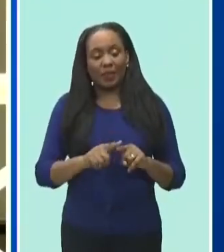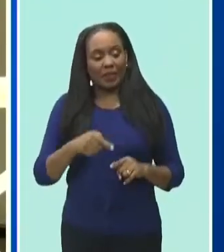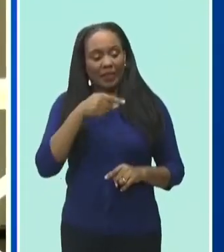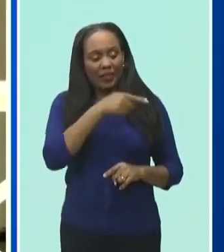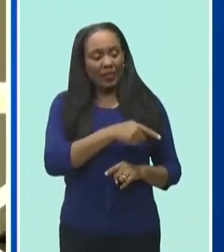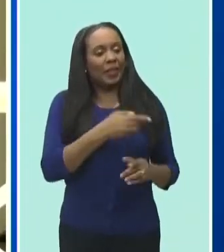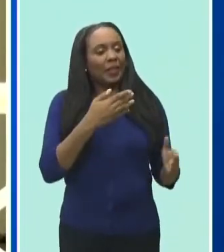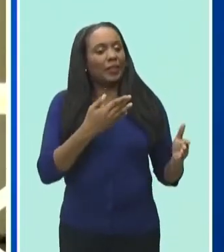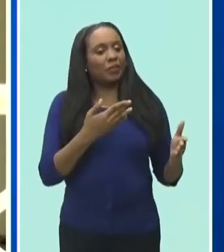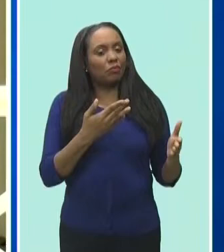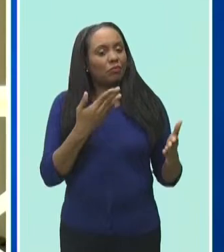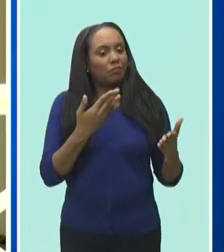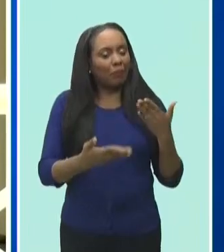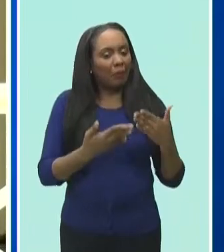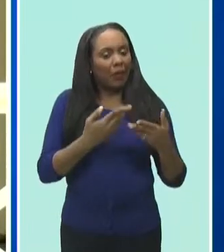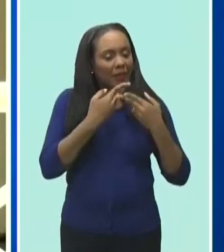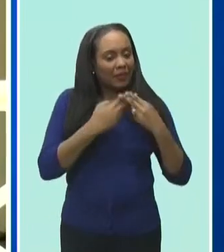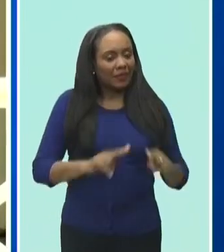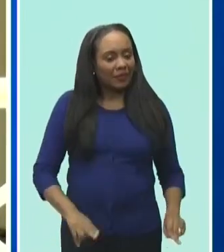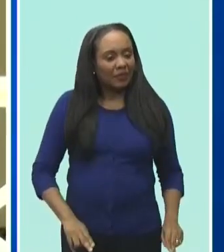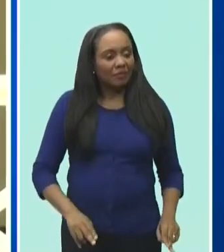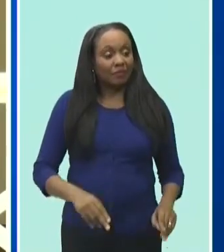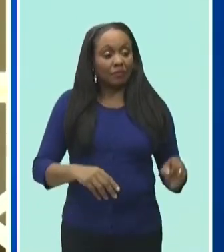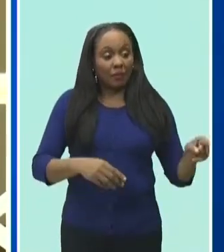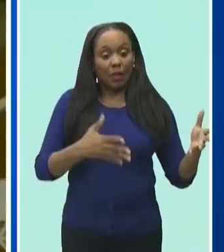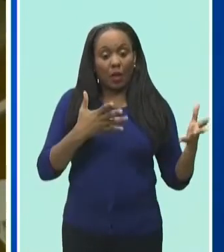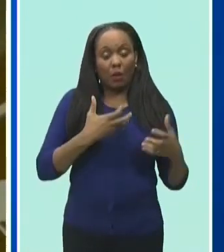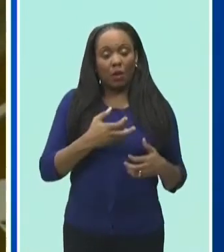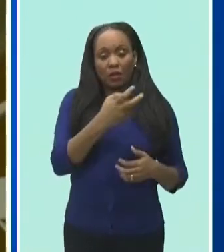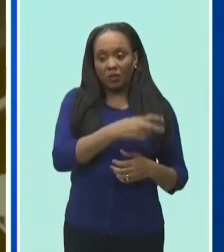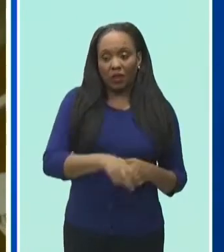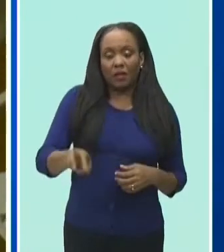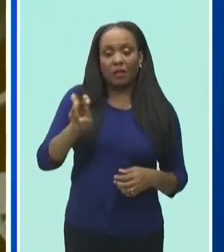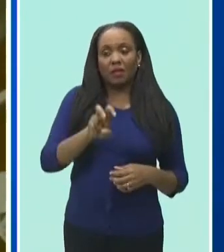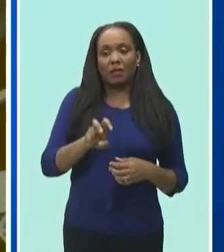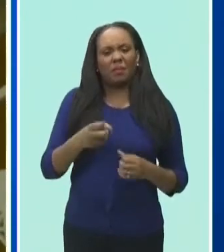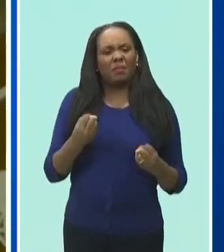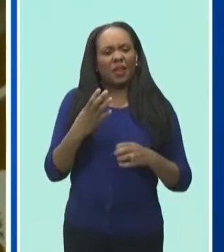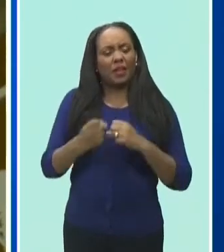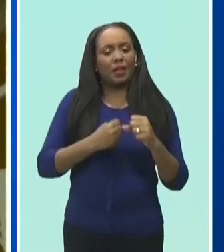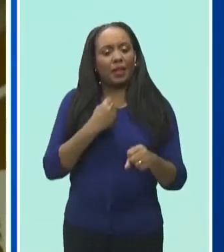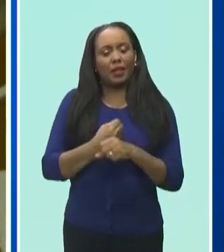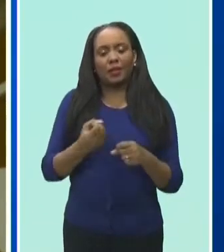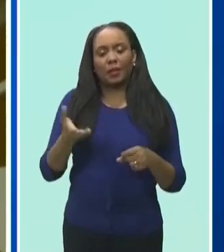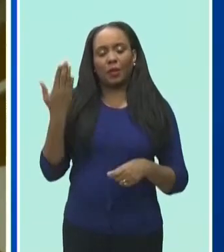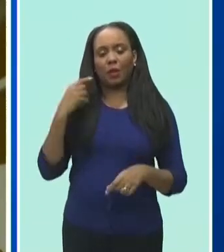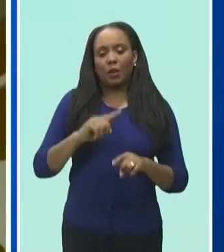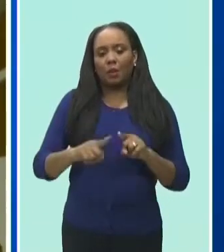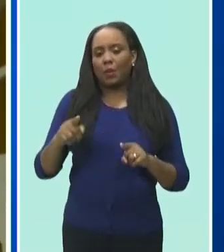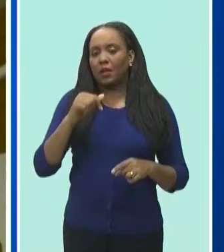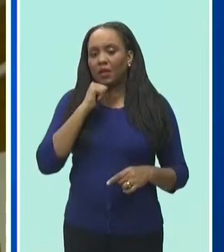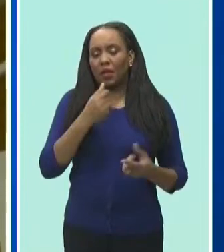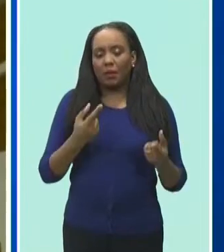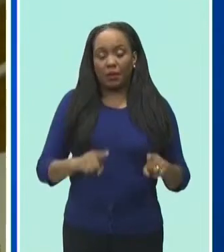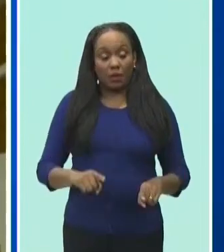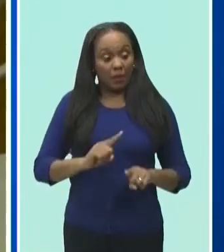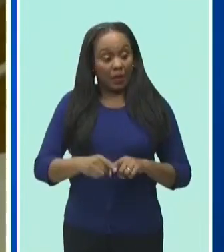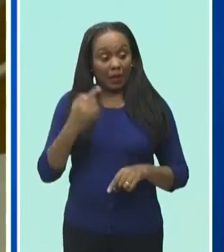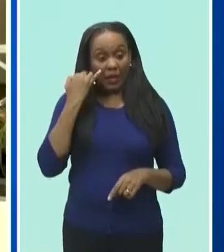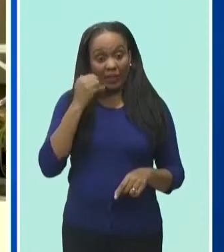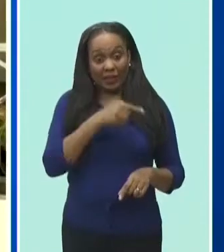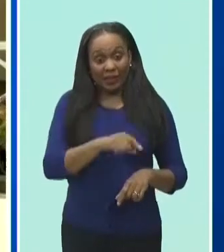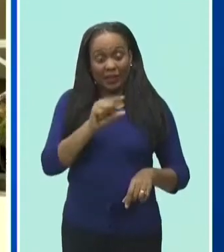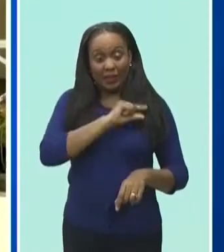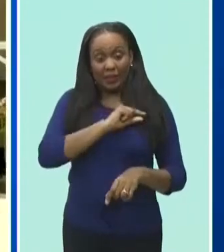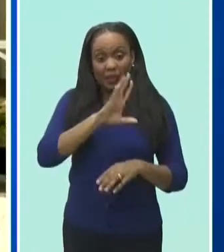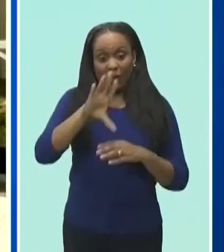of grievances and requested a transfer from the Coast Guard several years ago. If found guilty, Lieutenant Harewood, who has been